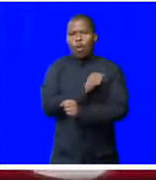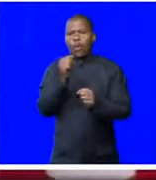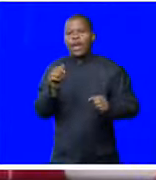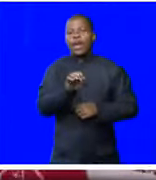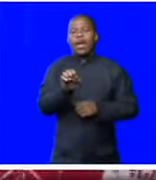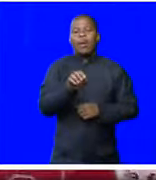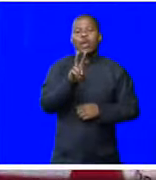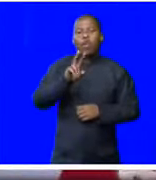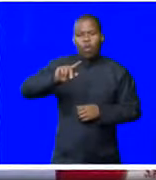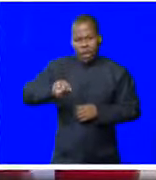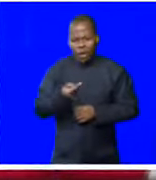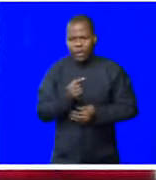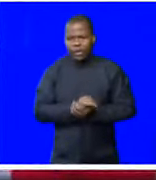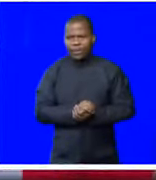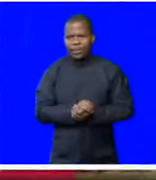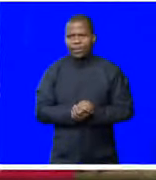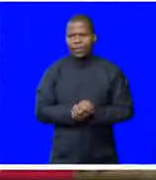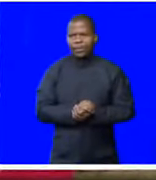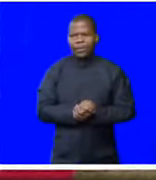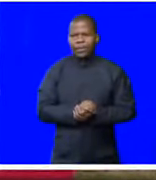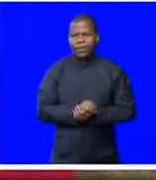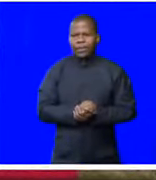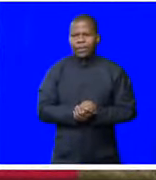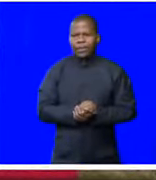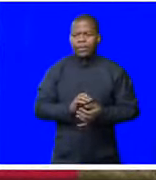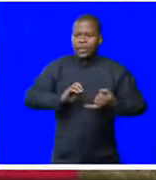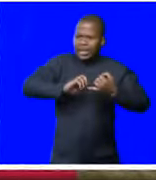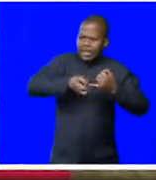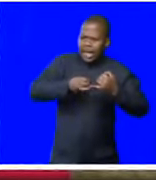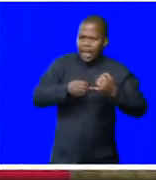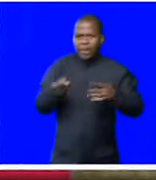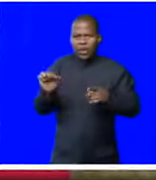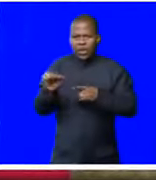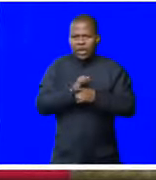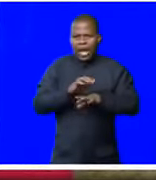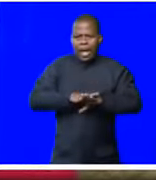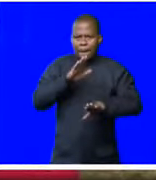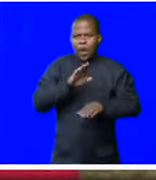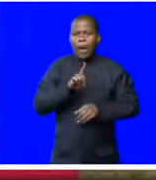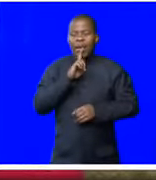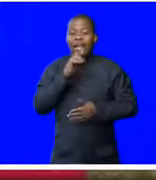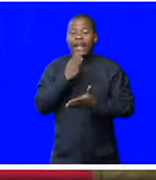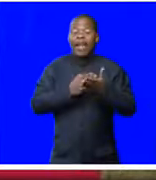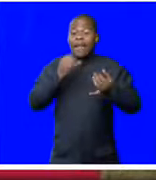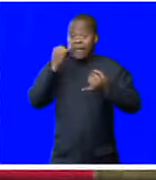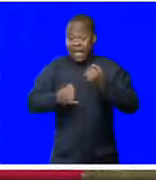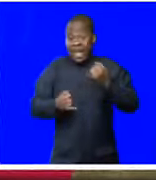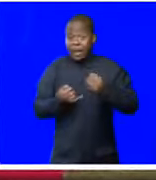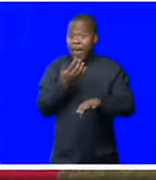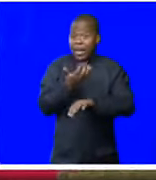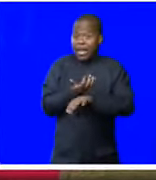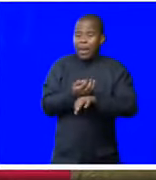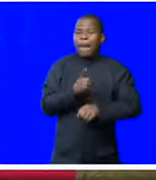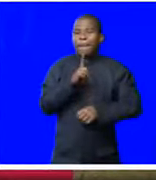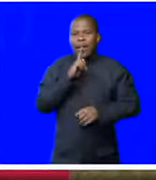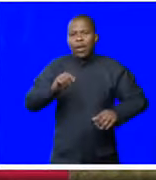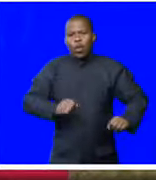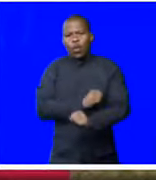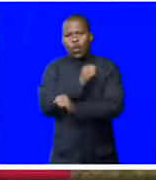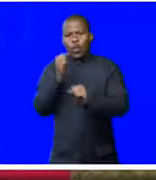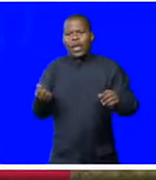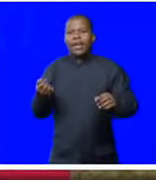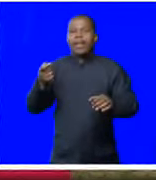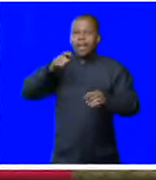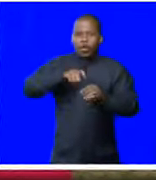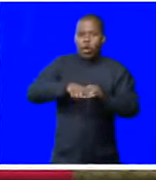emalangeni. It was tough, Kona, but I tried to train back after my semi-finals, but I did make it through my finals, and it